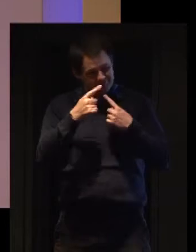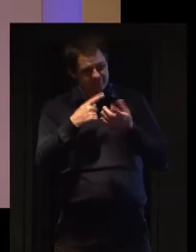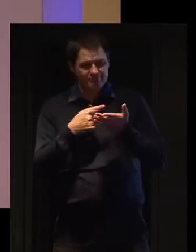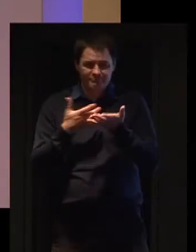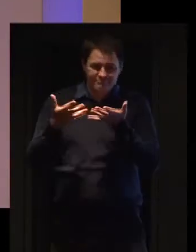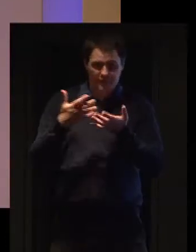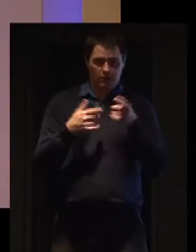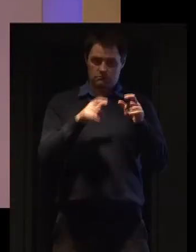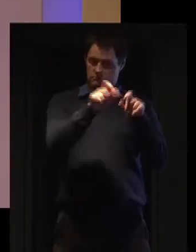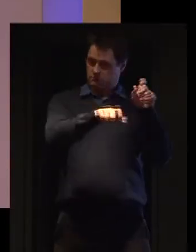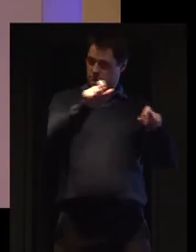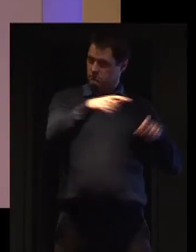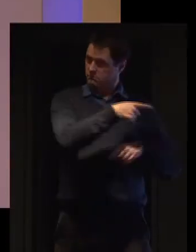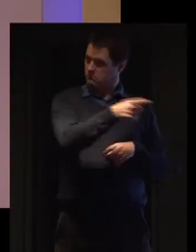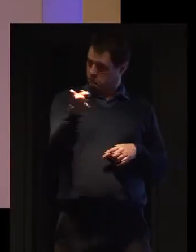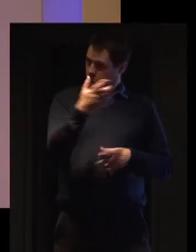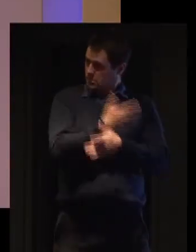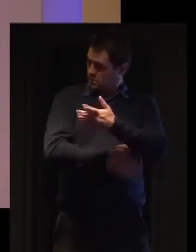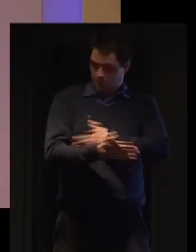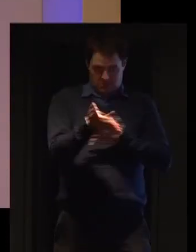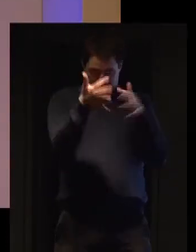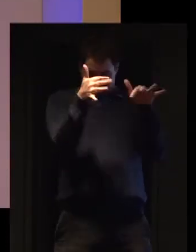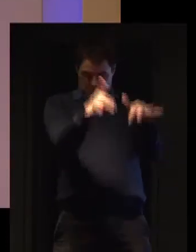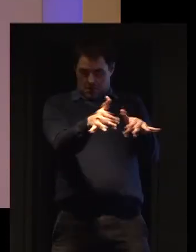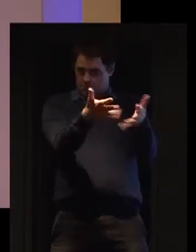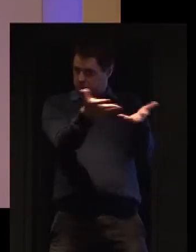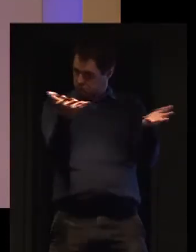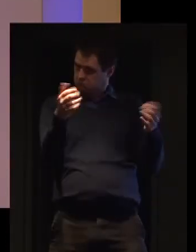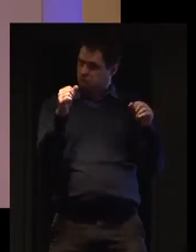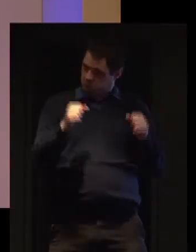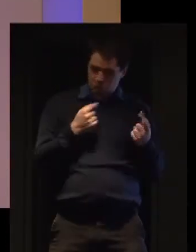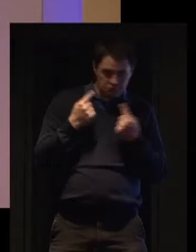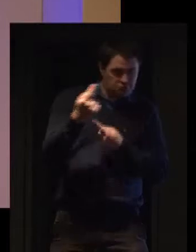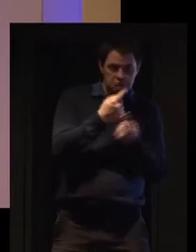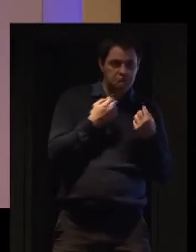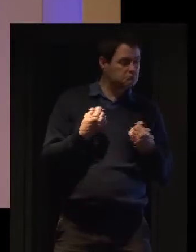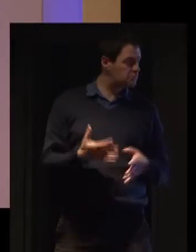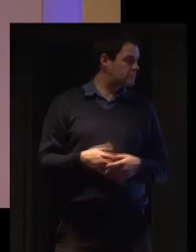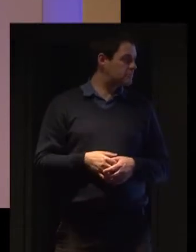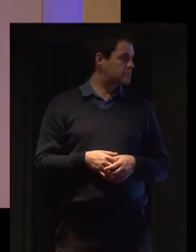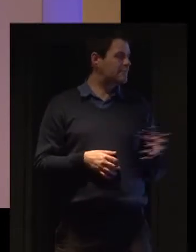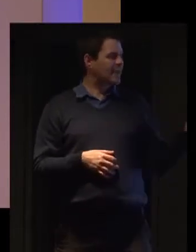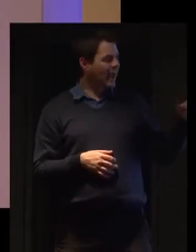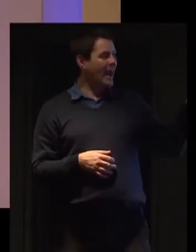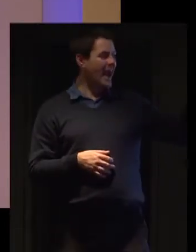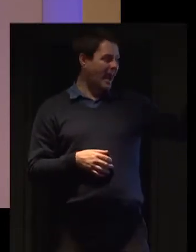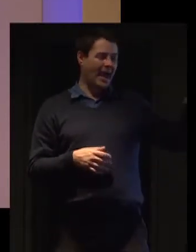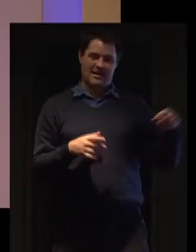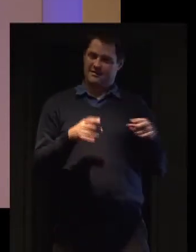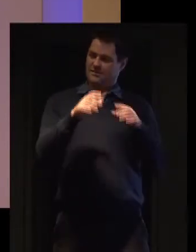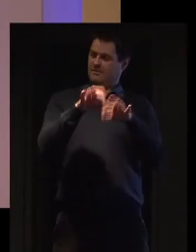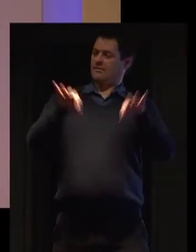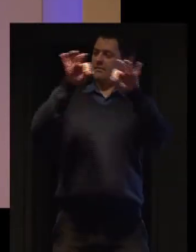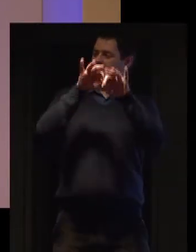that needs improvements in stadiums so they can go and watch football. Again, back to the user-led organisation.